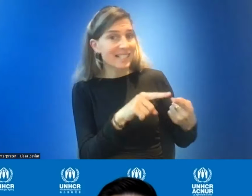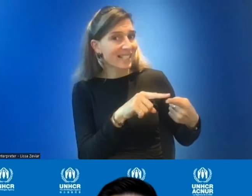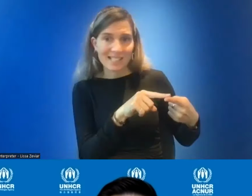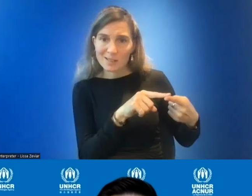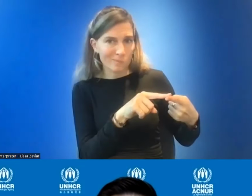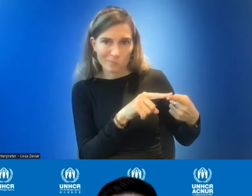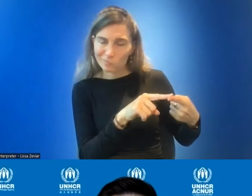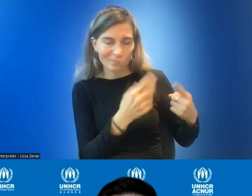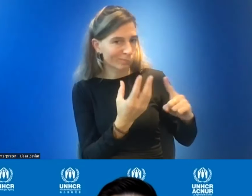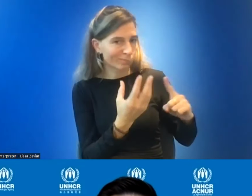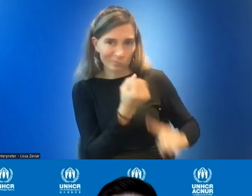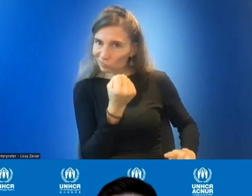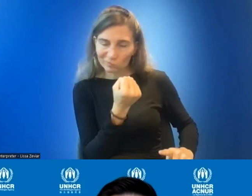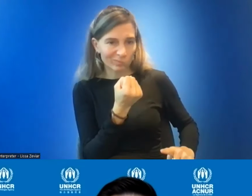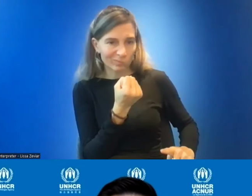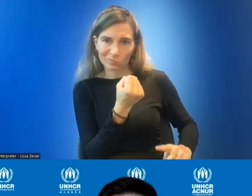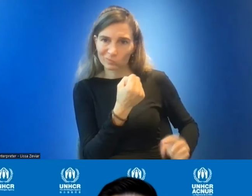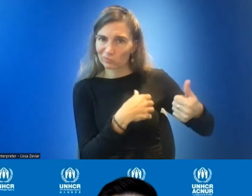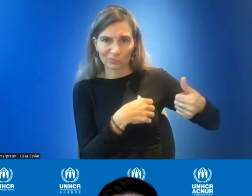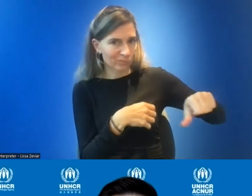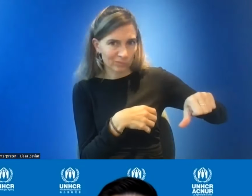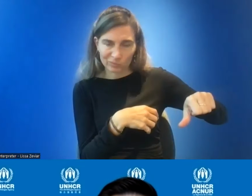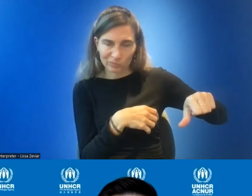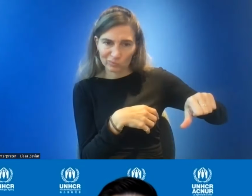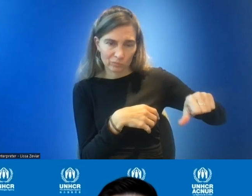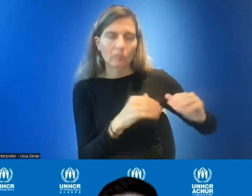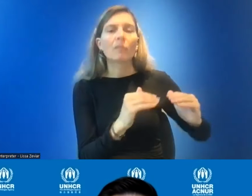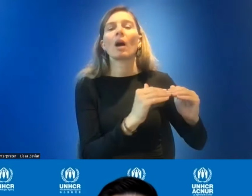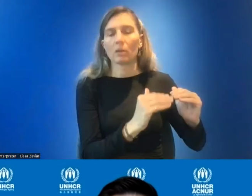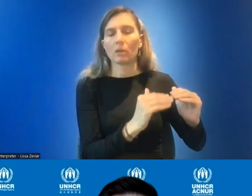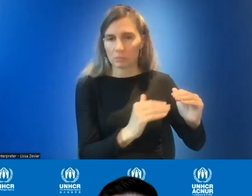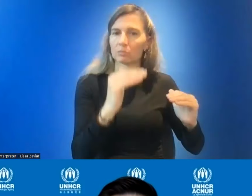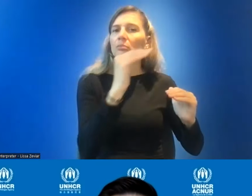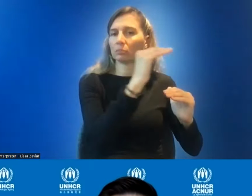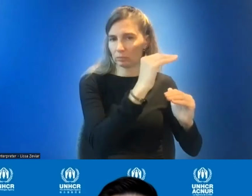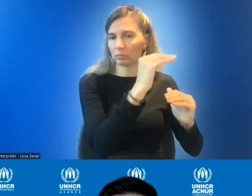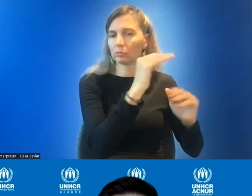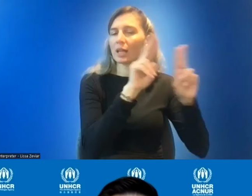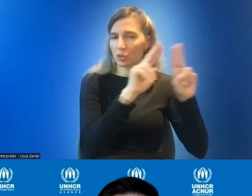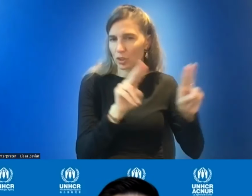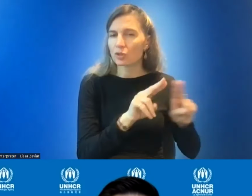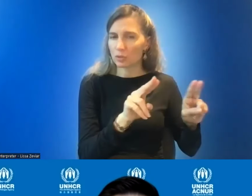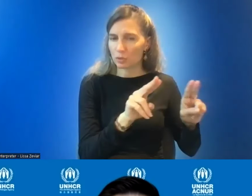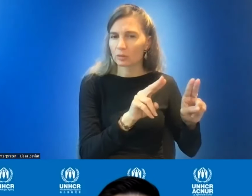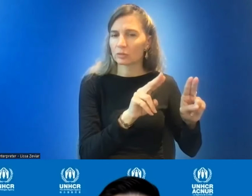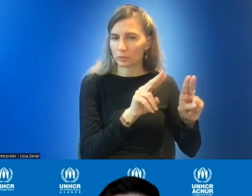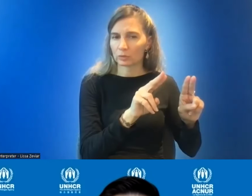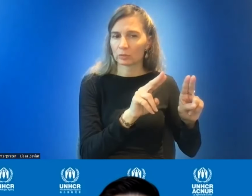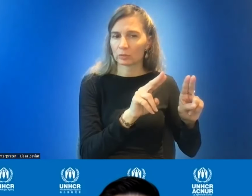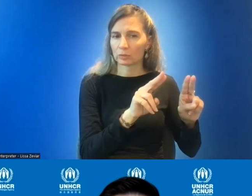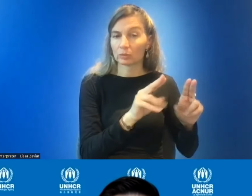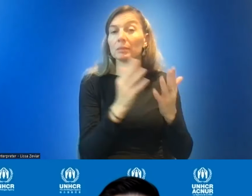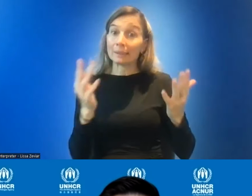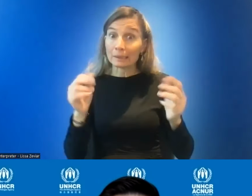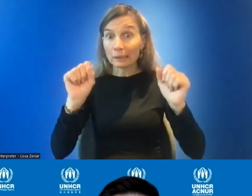result, go into the international arena. Of course, this implies lawyers